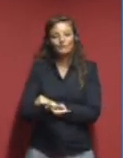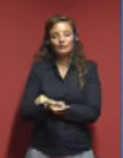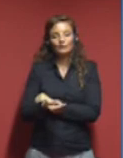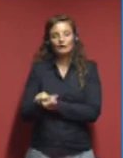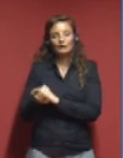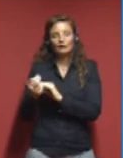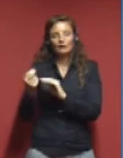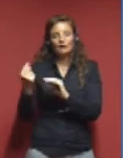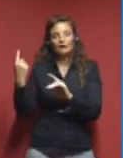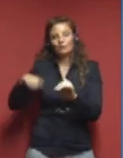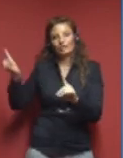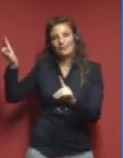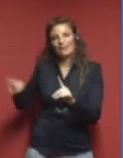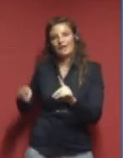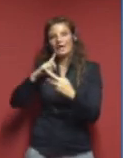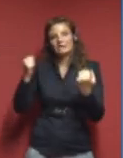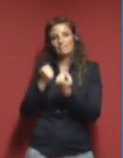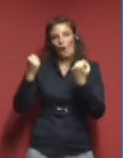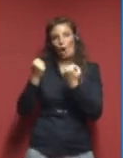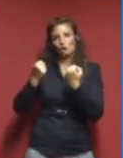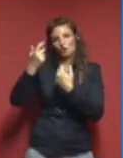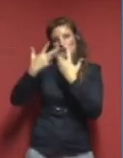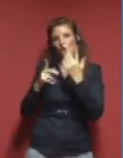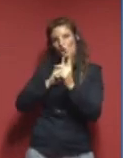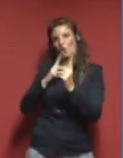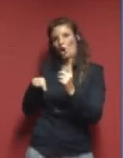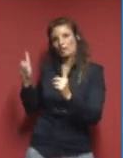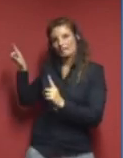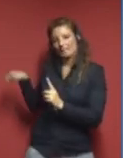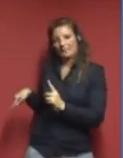especially. Without them, it wouldn't have been possible, and different